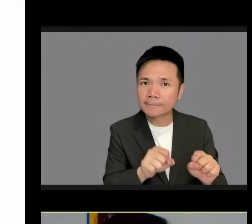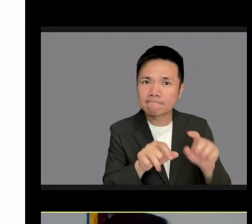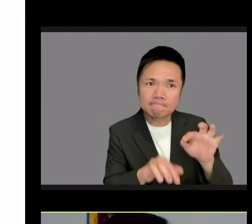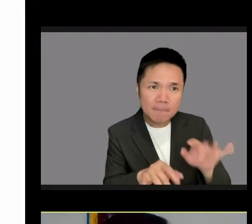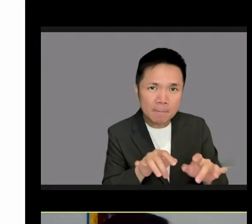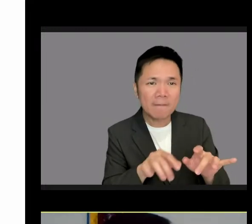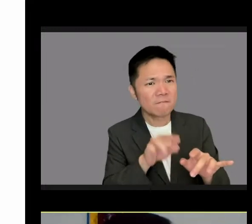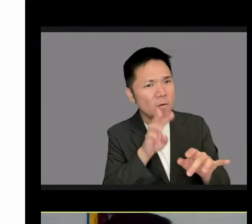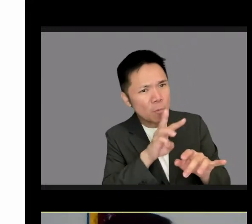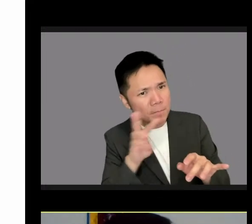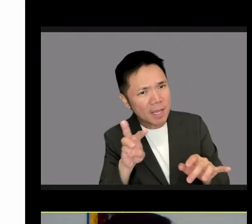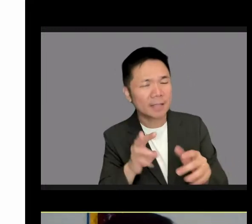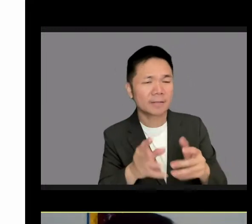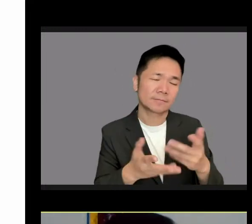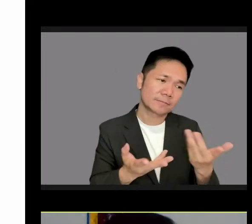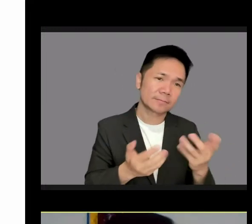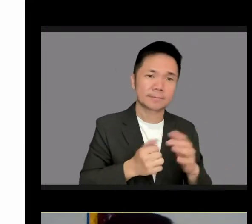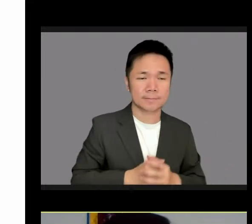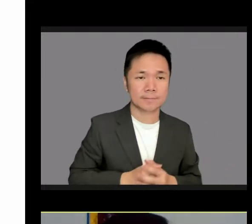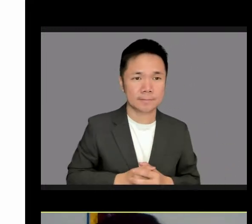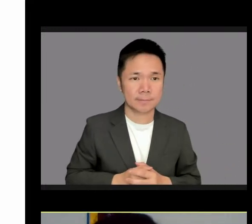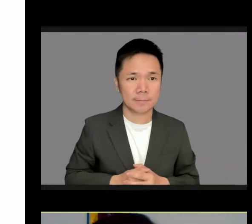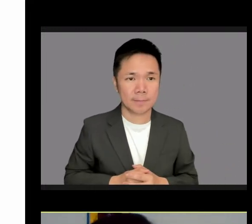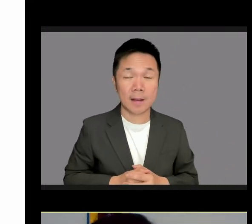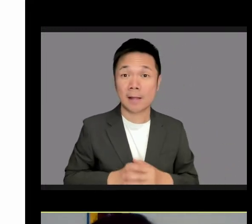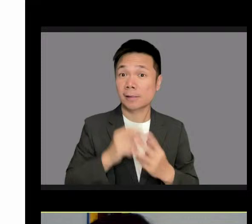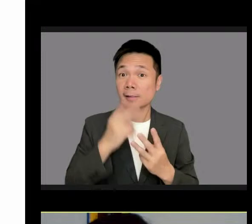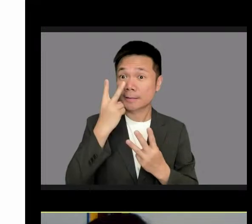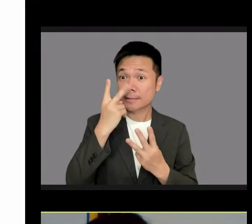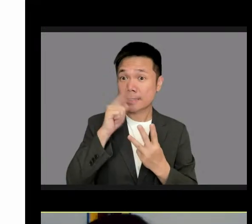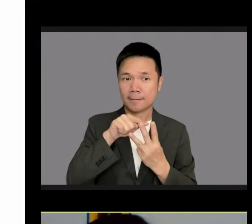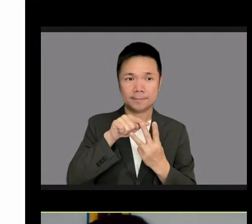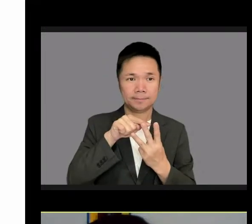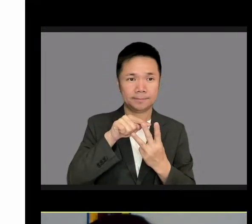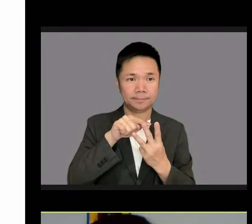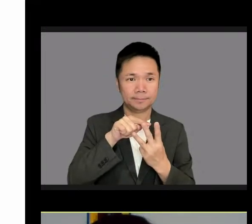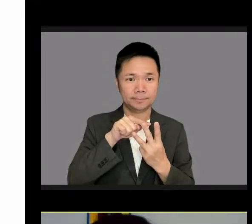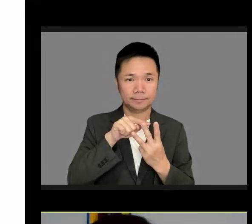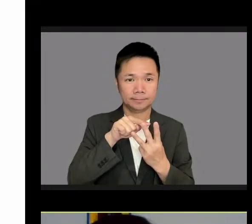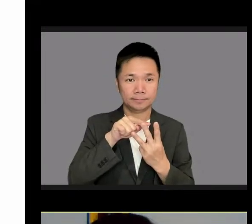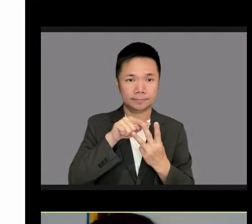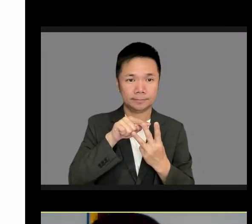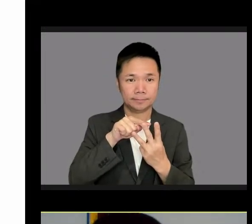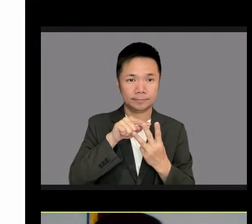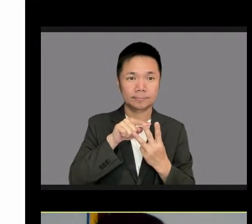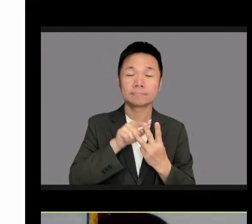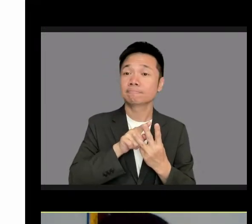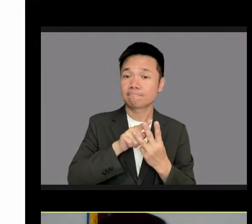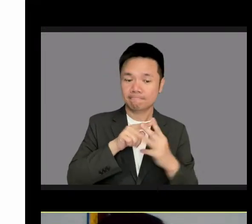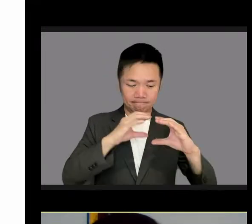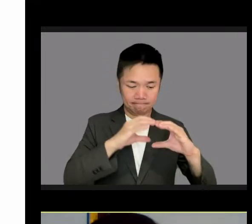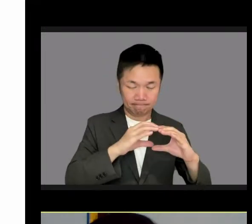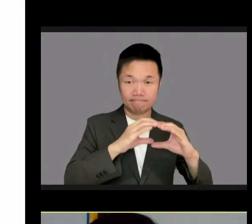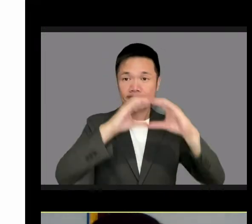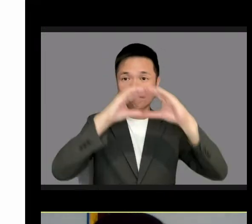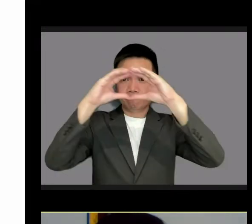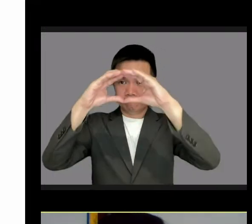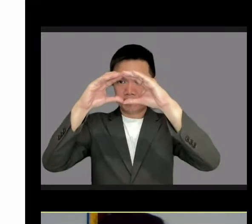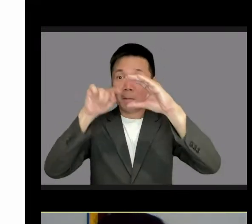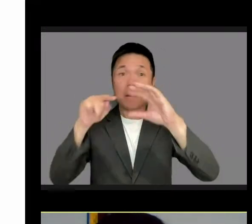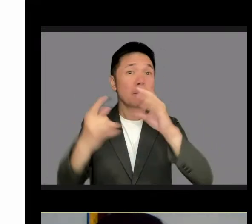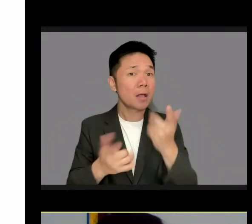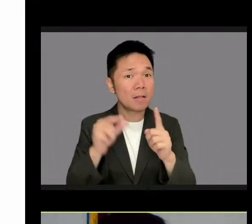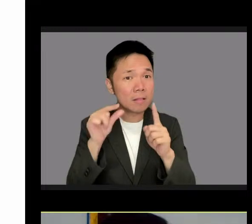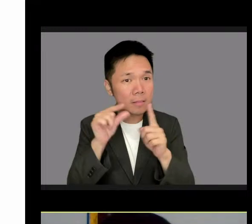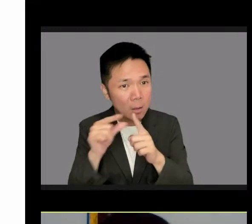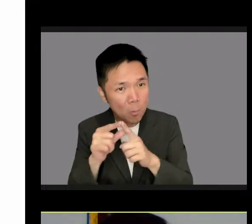website. Uh, then the second portion is your content itself, which may be a text, it may be a video,